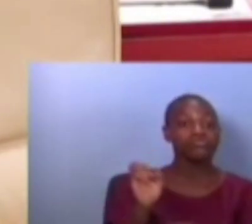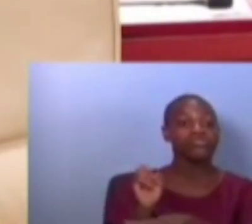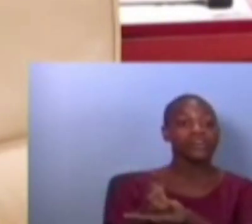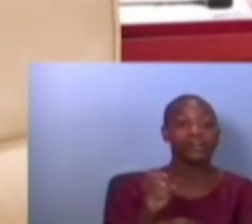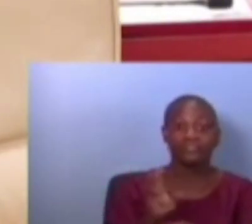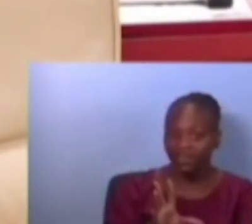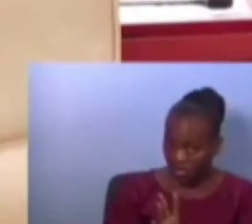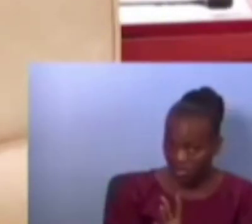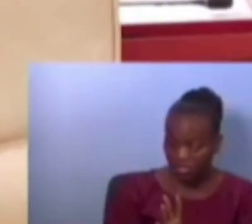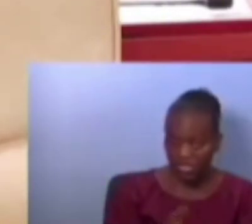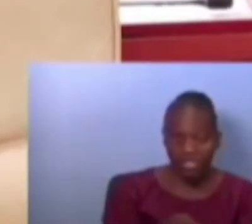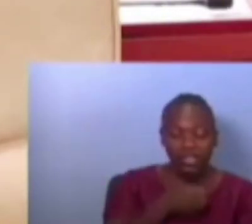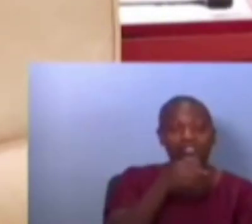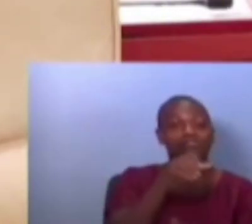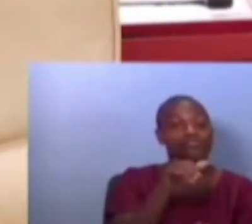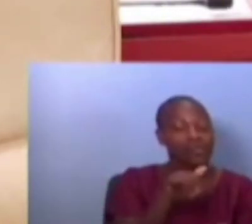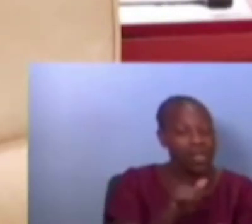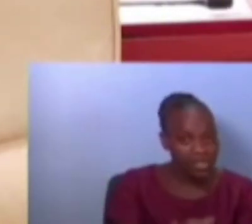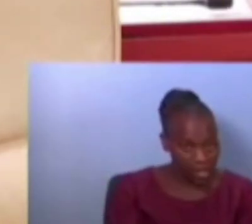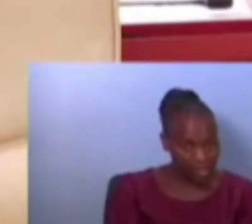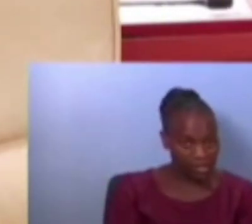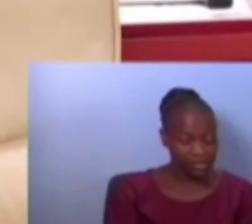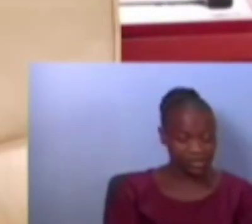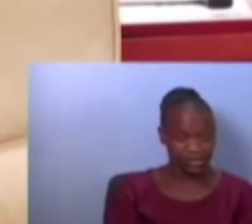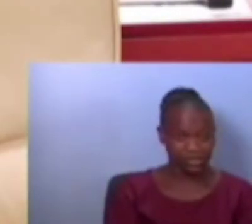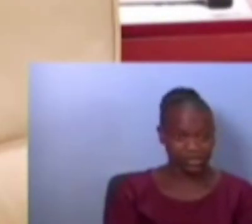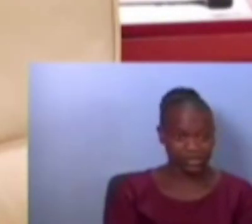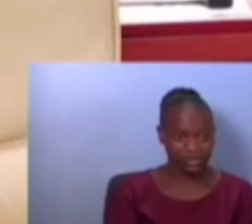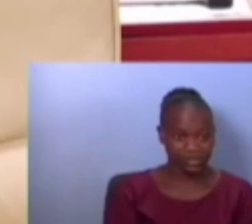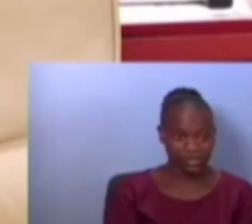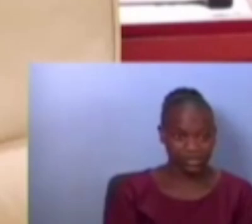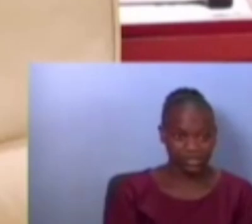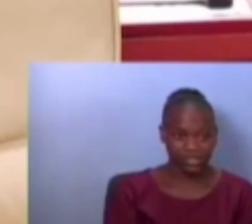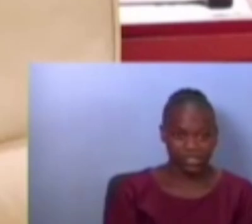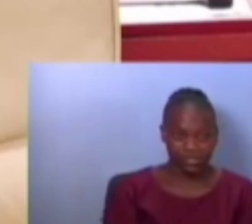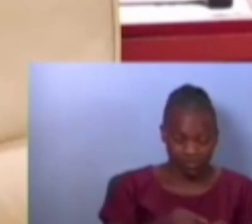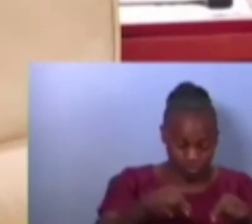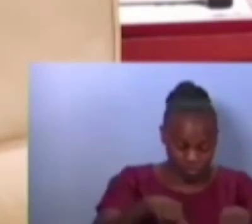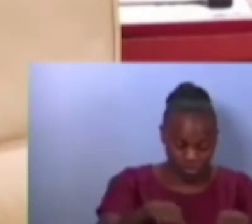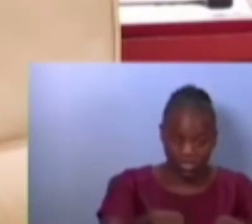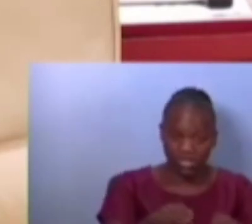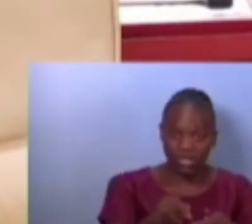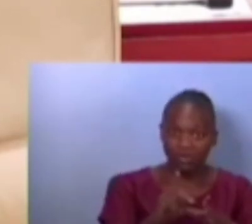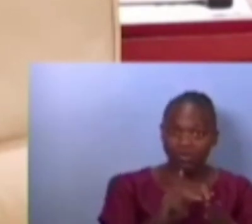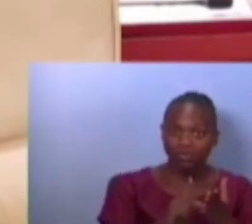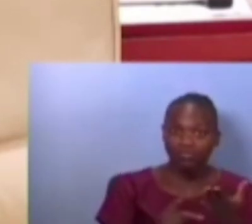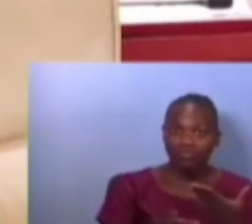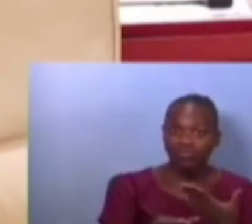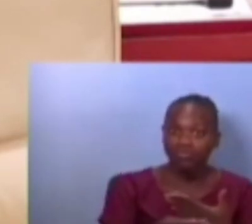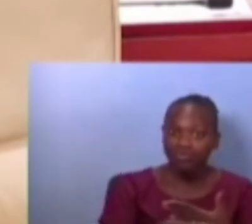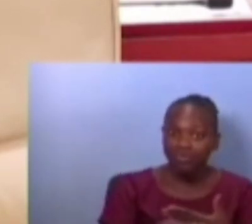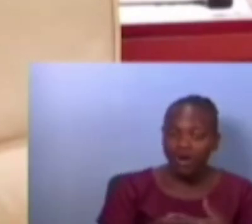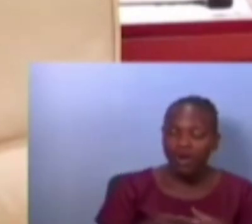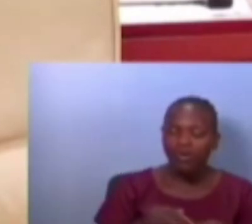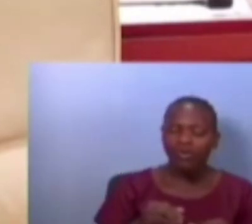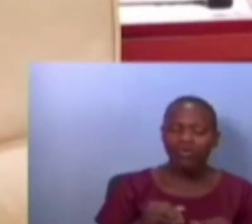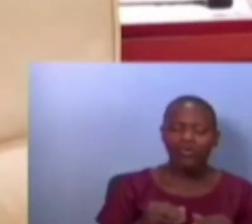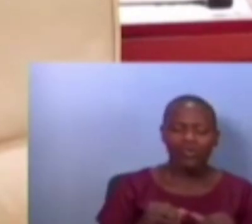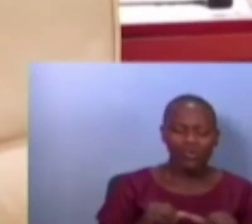to ensure that this solemn occasion proceeds